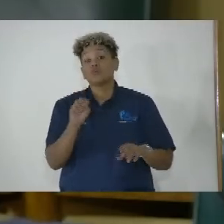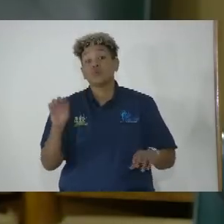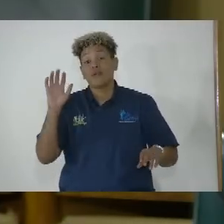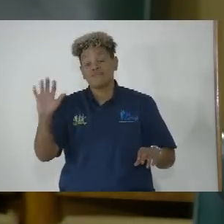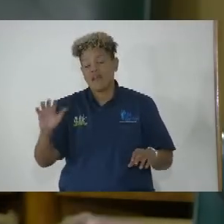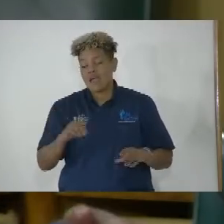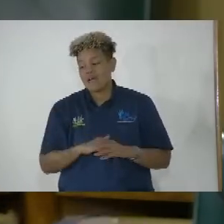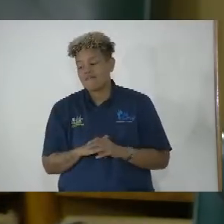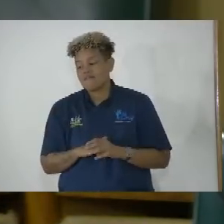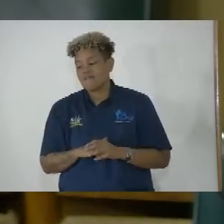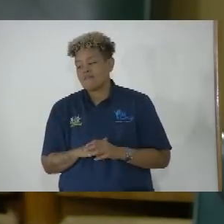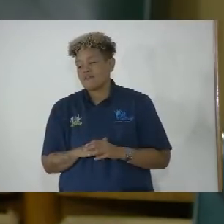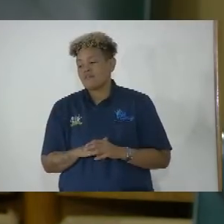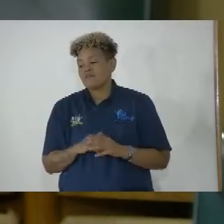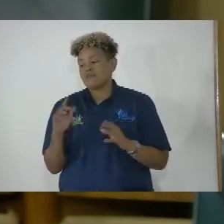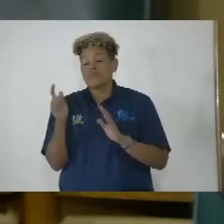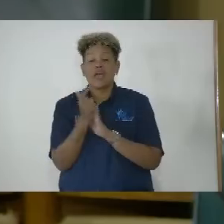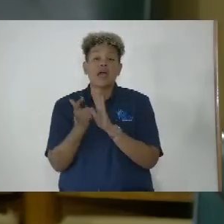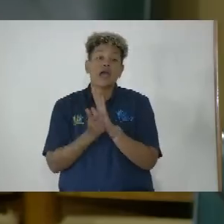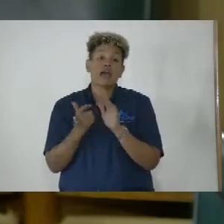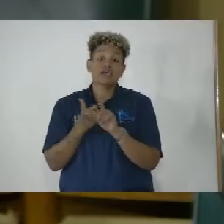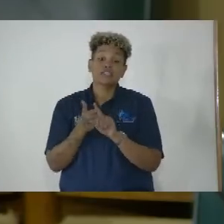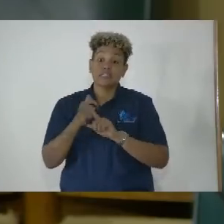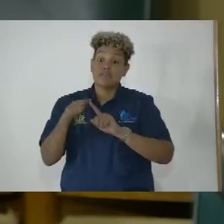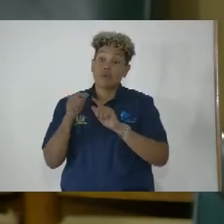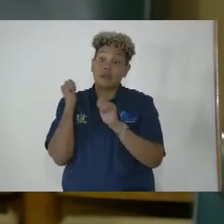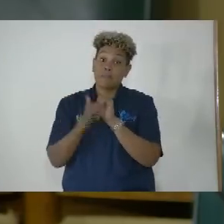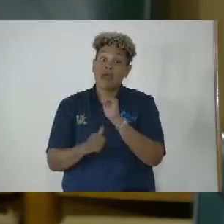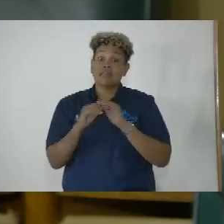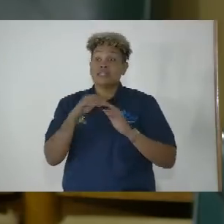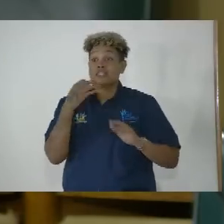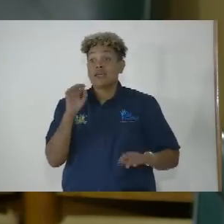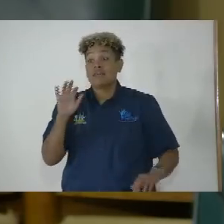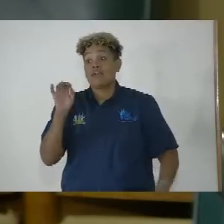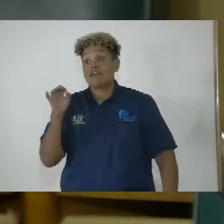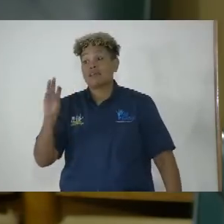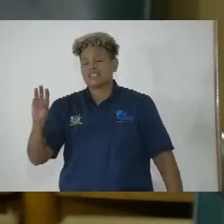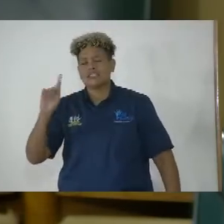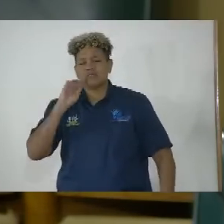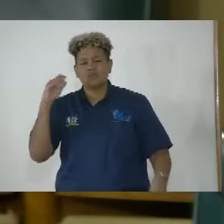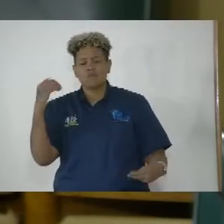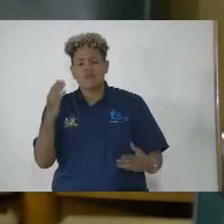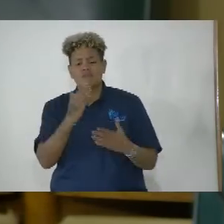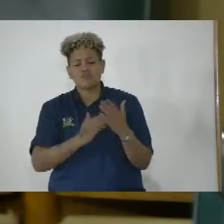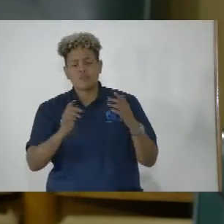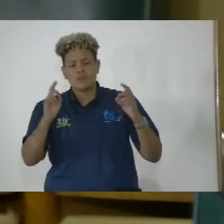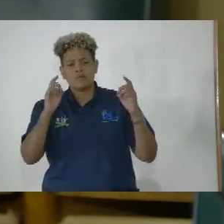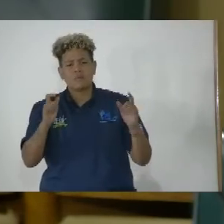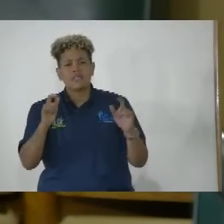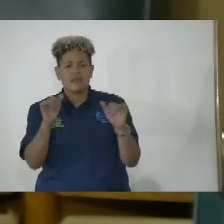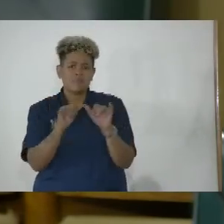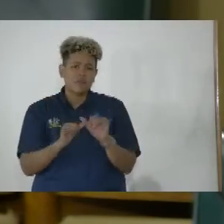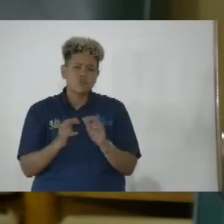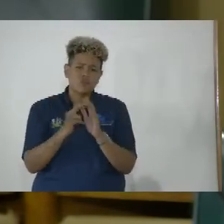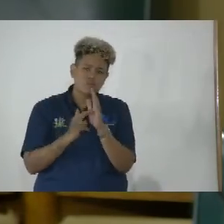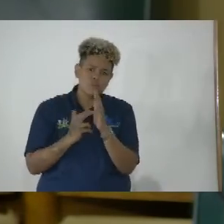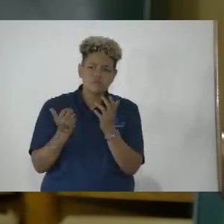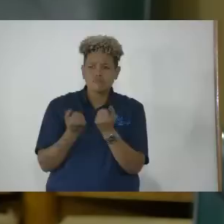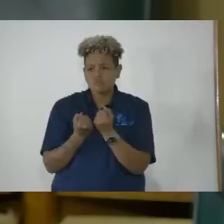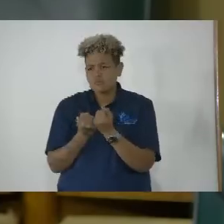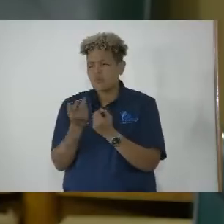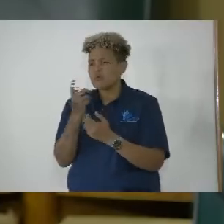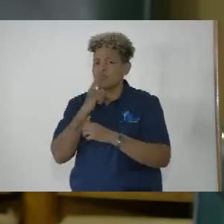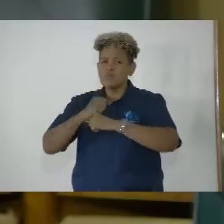2005. And the Act, when it was passed, sought to provide some immediate measures for the protection of